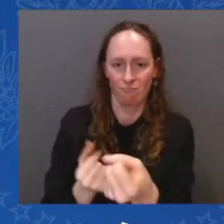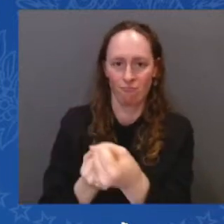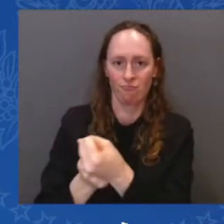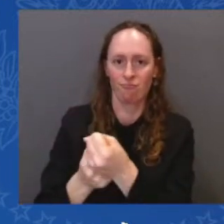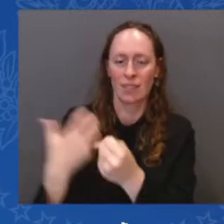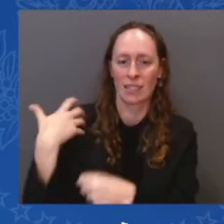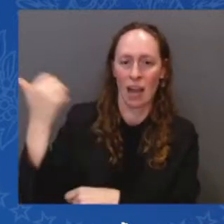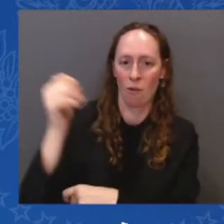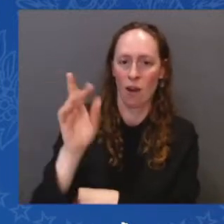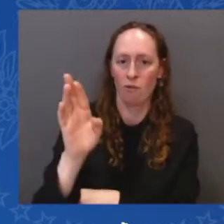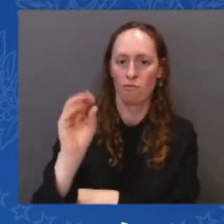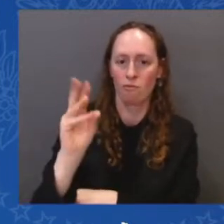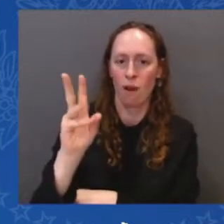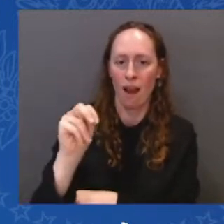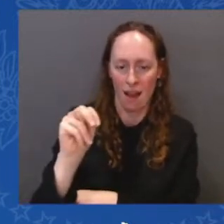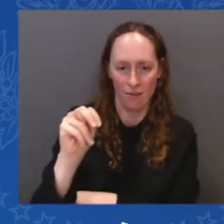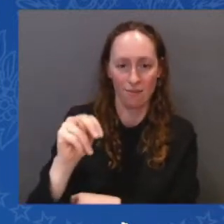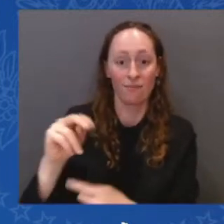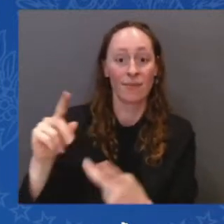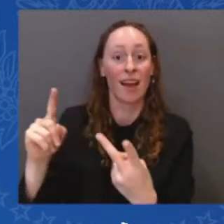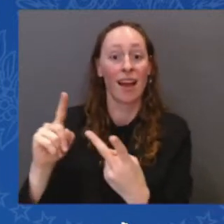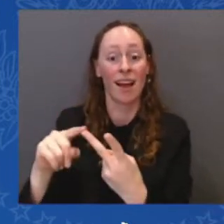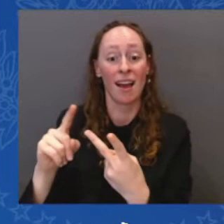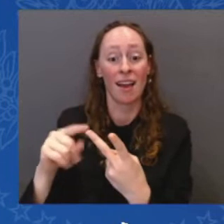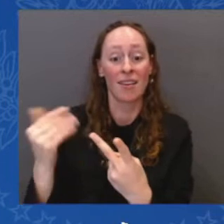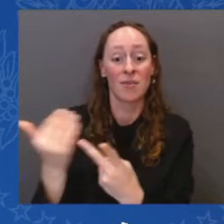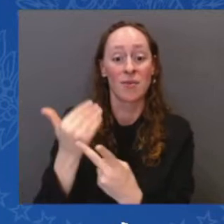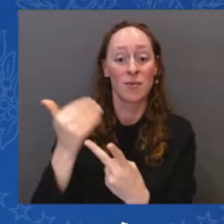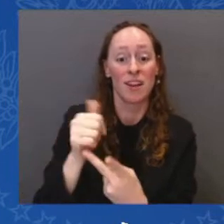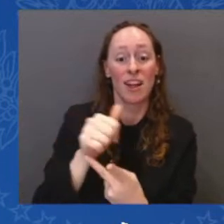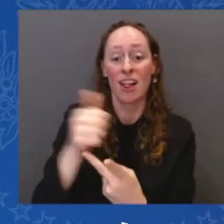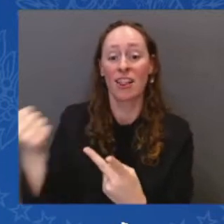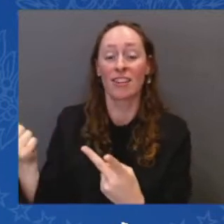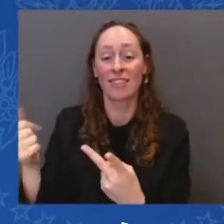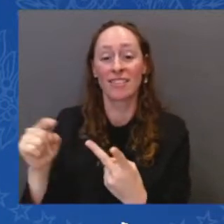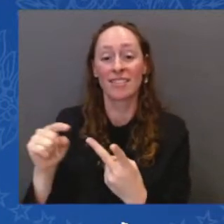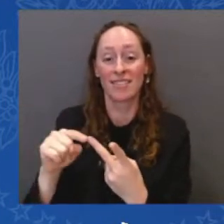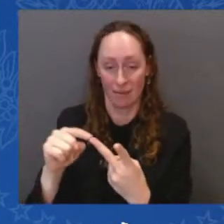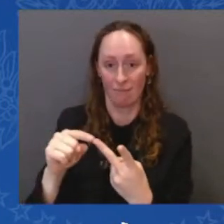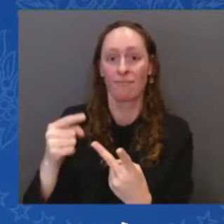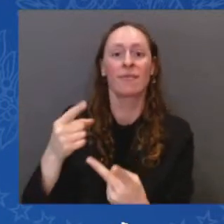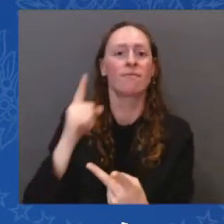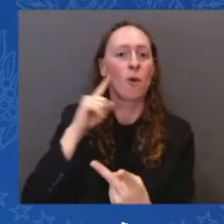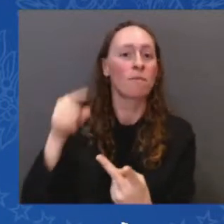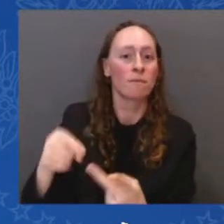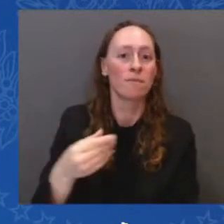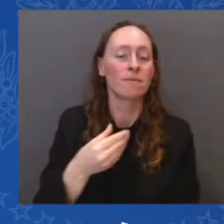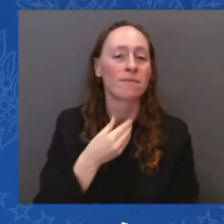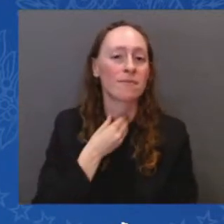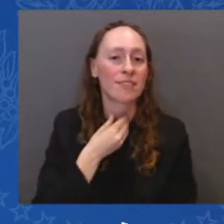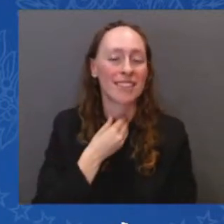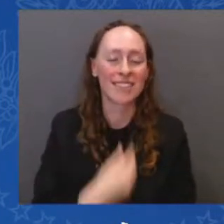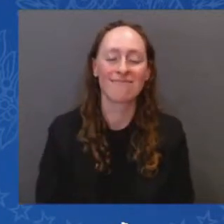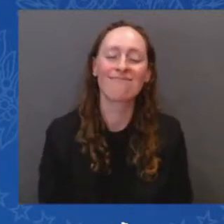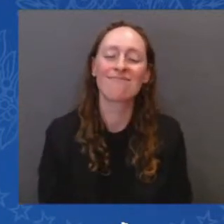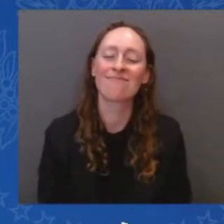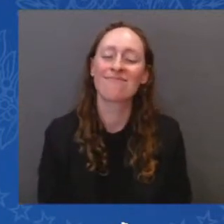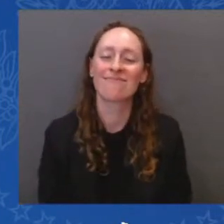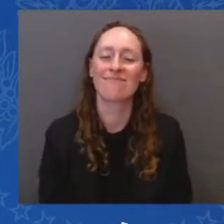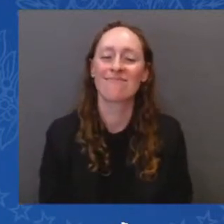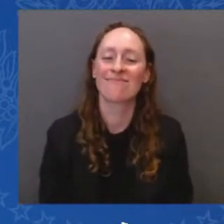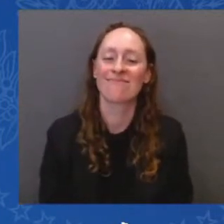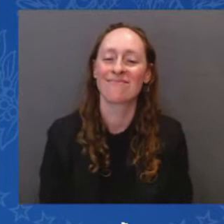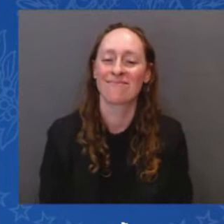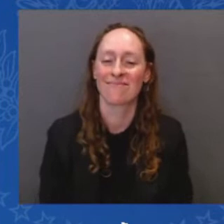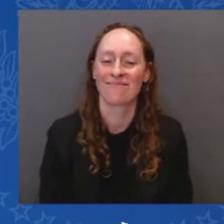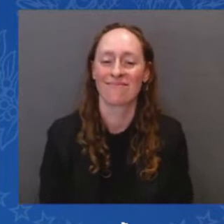General Eric Smith as our next Commandant of the Marine Corps. But 367 of our outstanding general and flag officers are now grappling